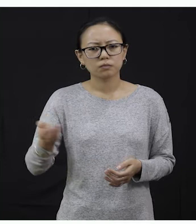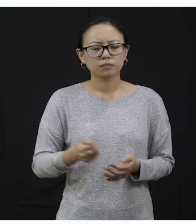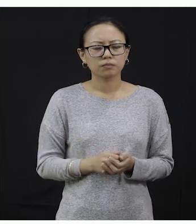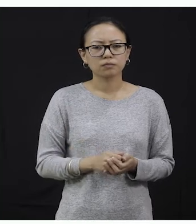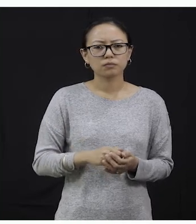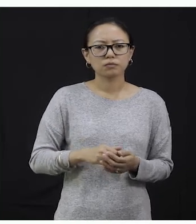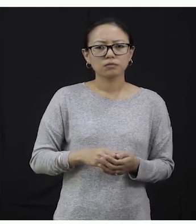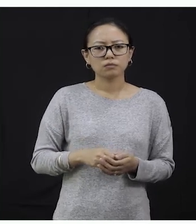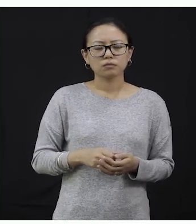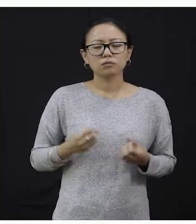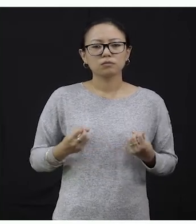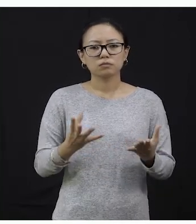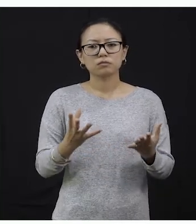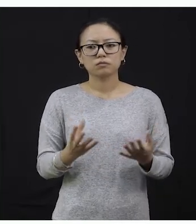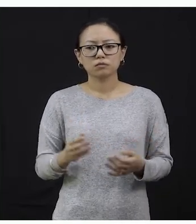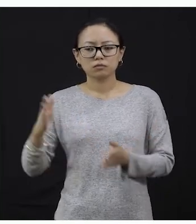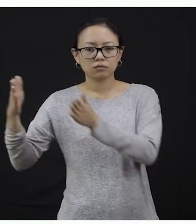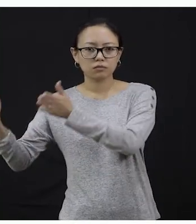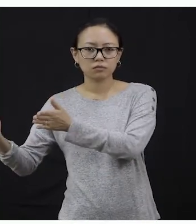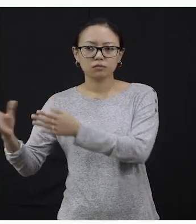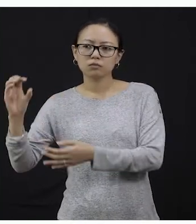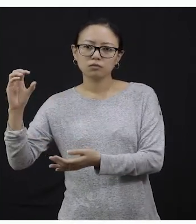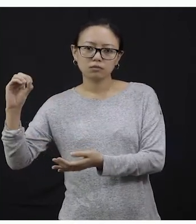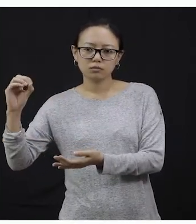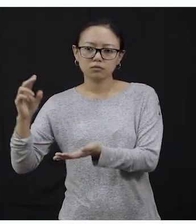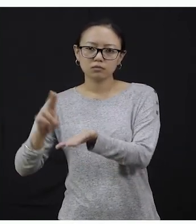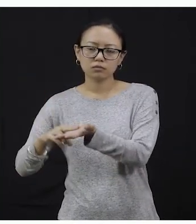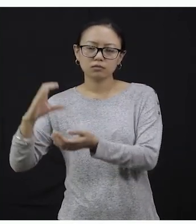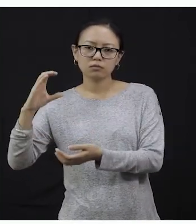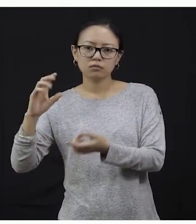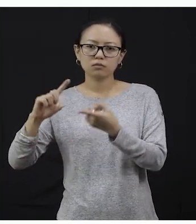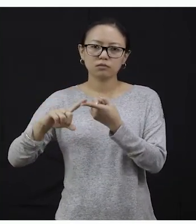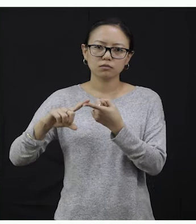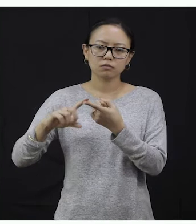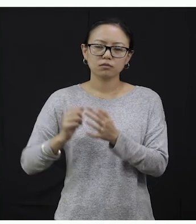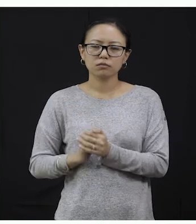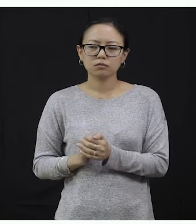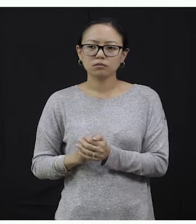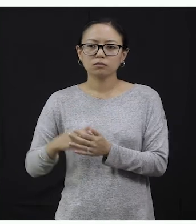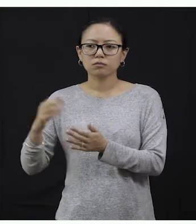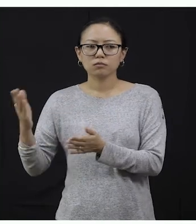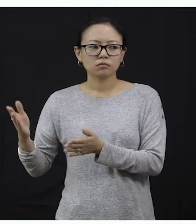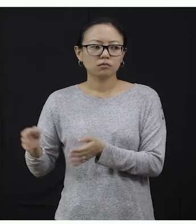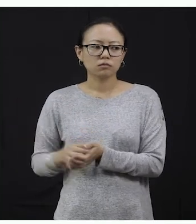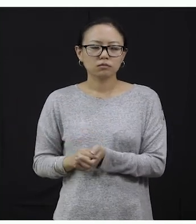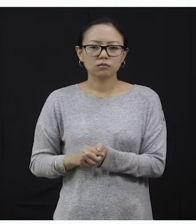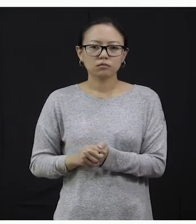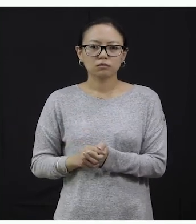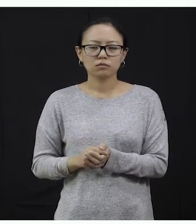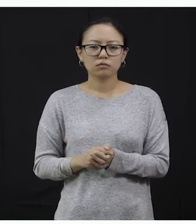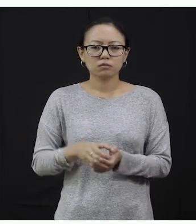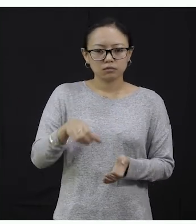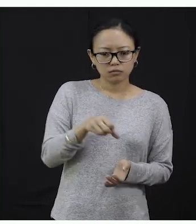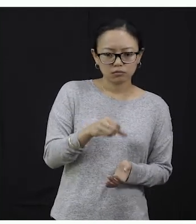your ones. Okay, so ones, 6 is in ones place, so multiply 6 by 1.